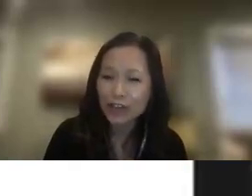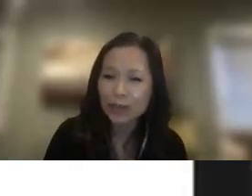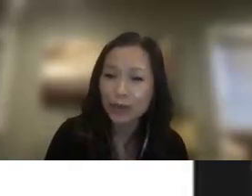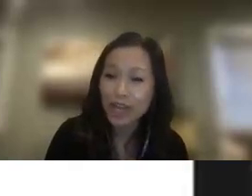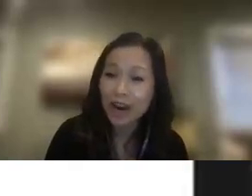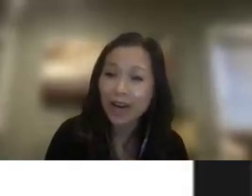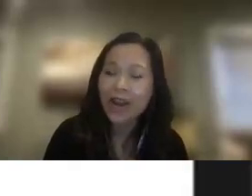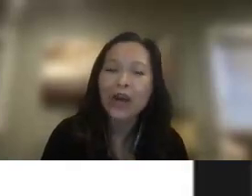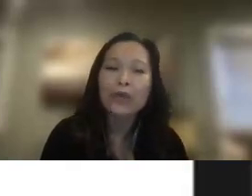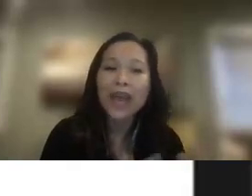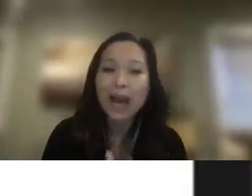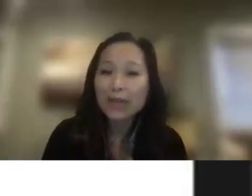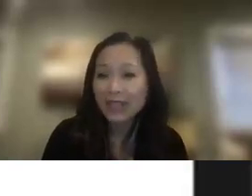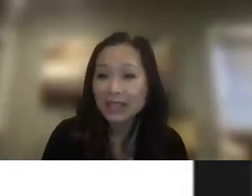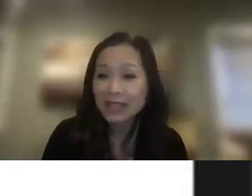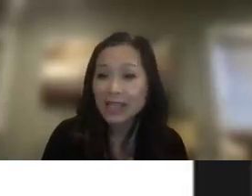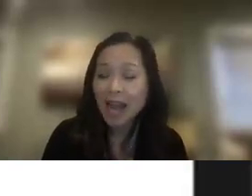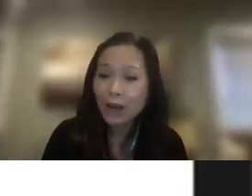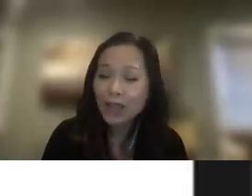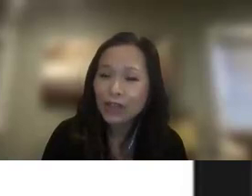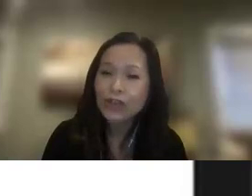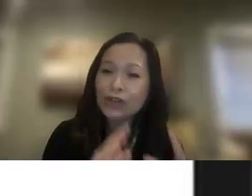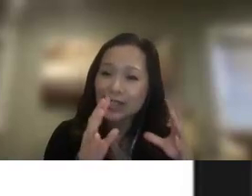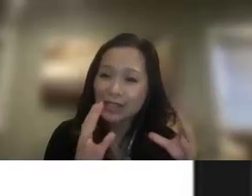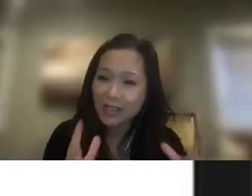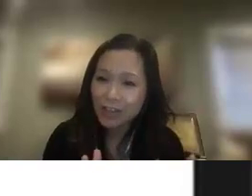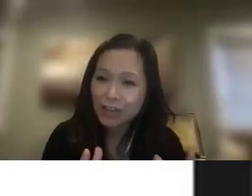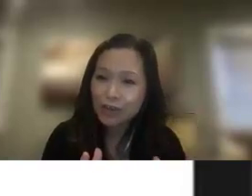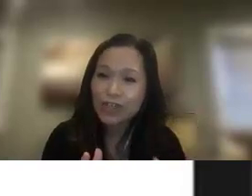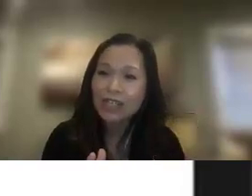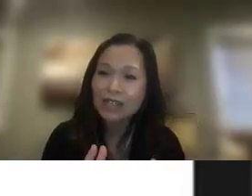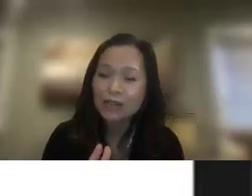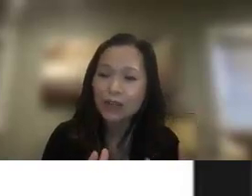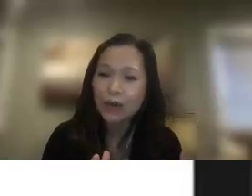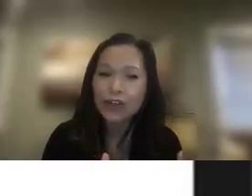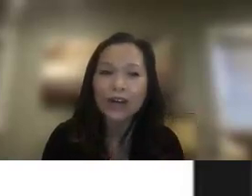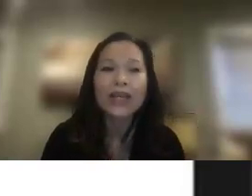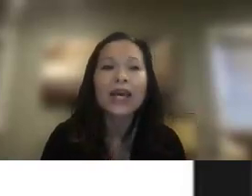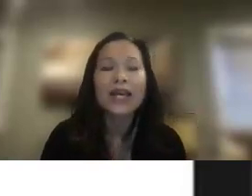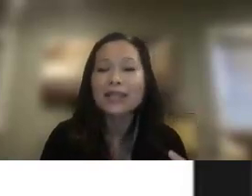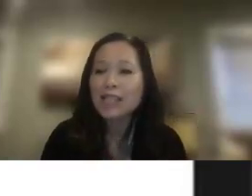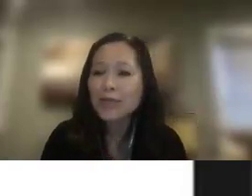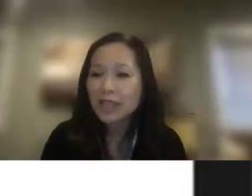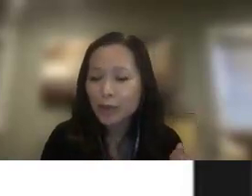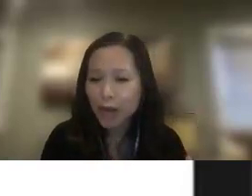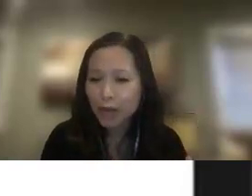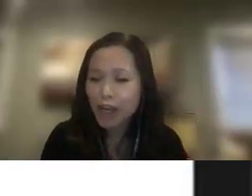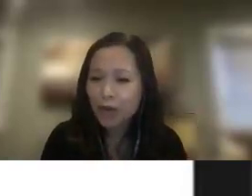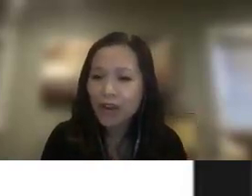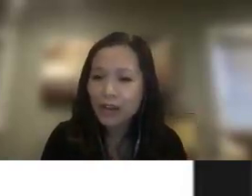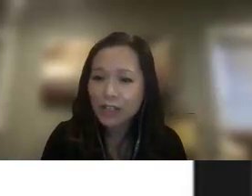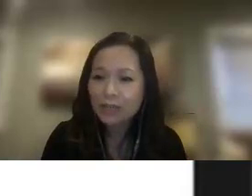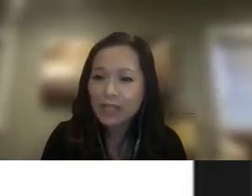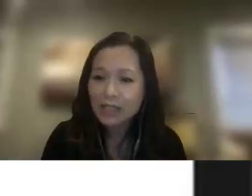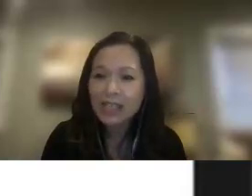physician leadership group there will be happening to see how we can turn this decision tree, this flow chart, into something that primary